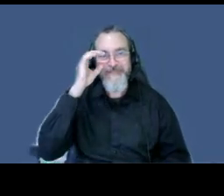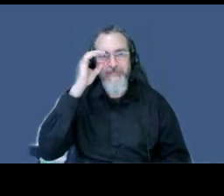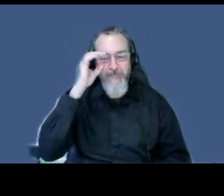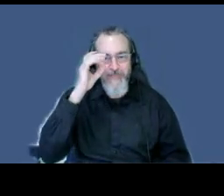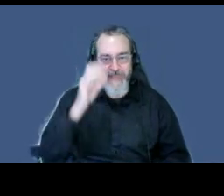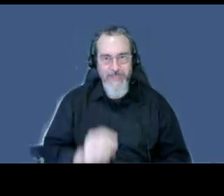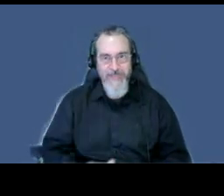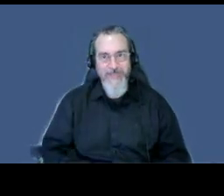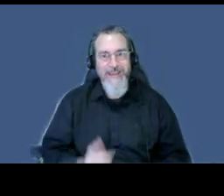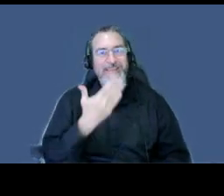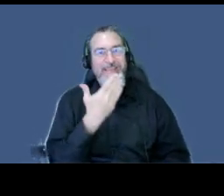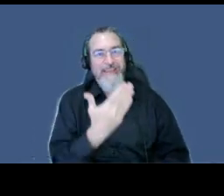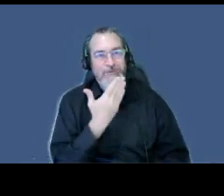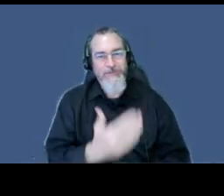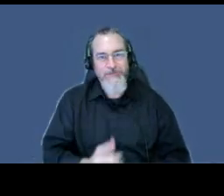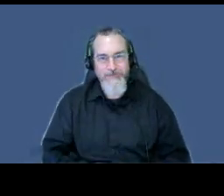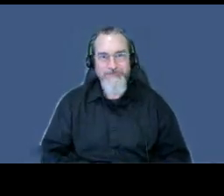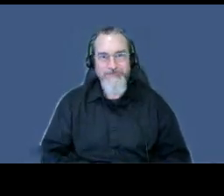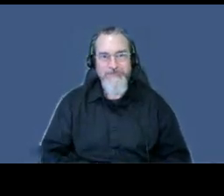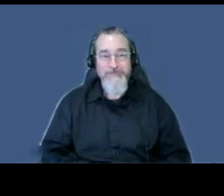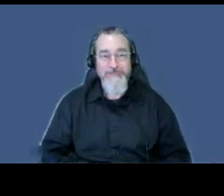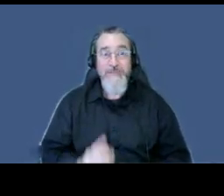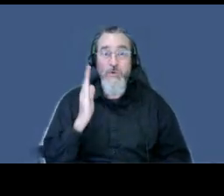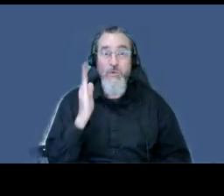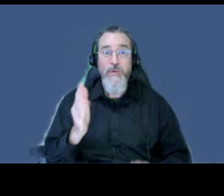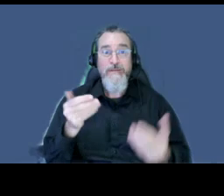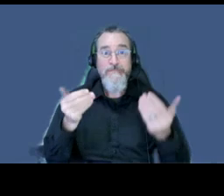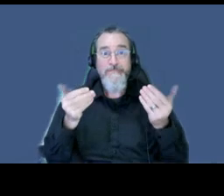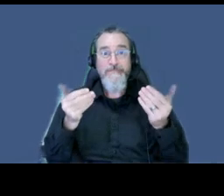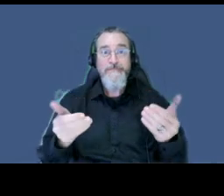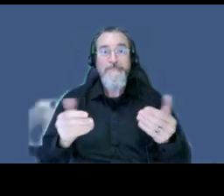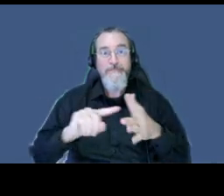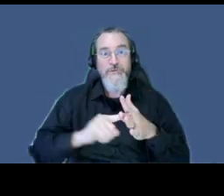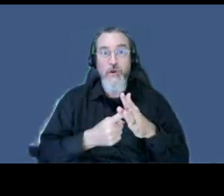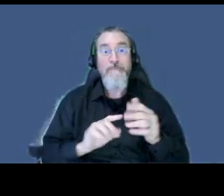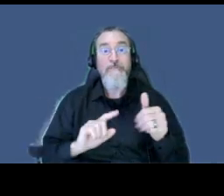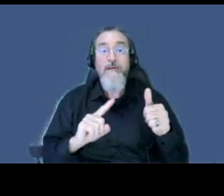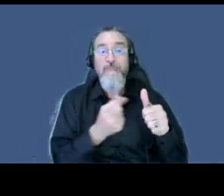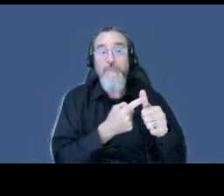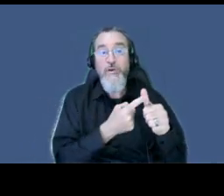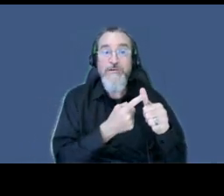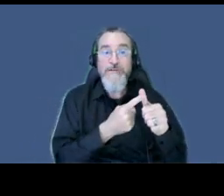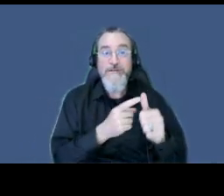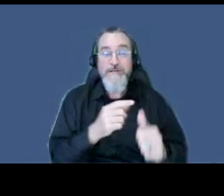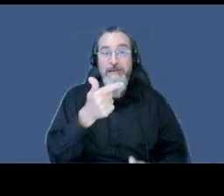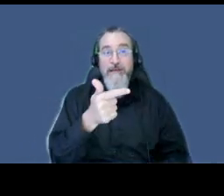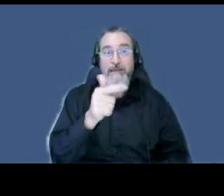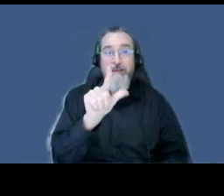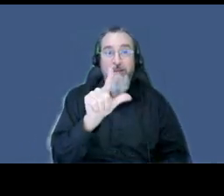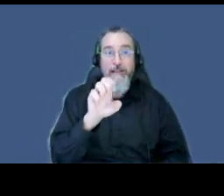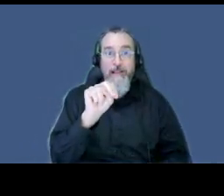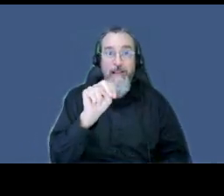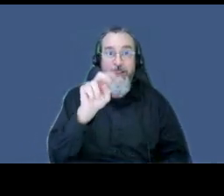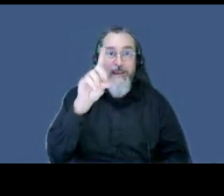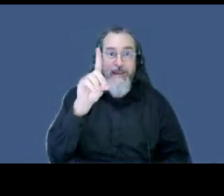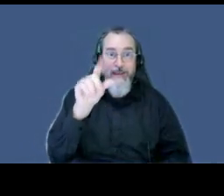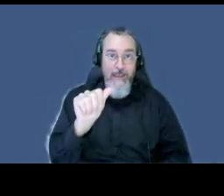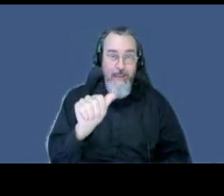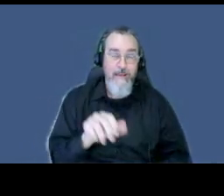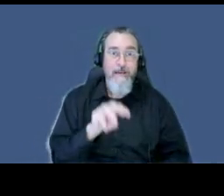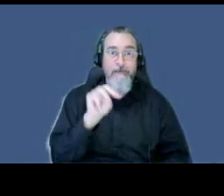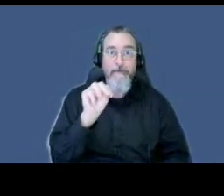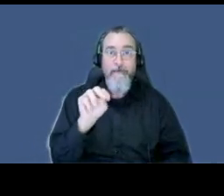Thank you. So we'll get started. First up is Glenda, Maya, and Irene from our